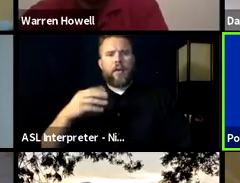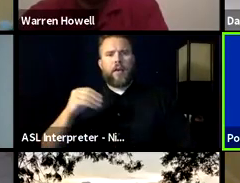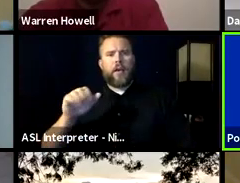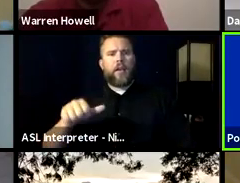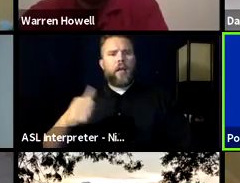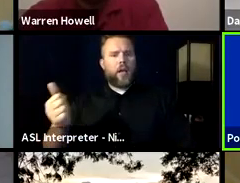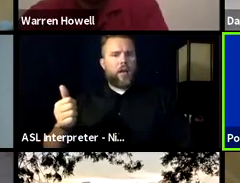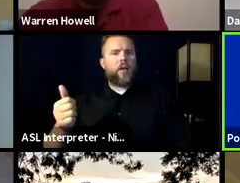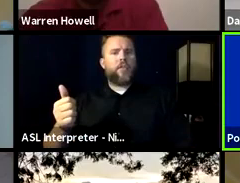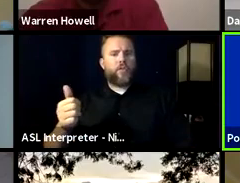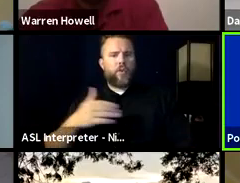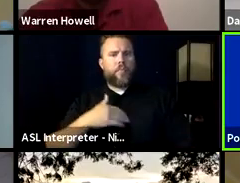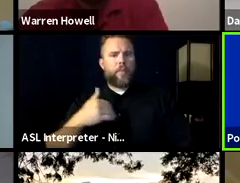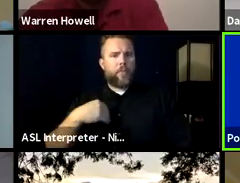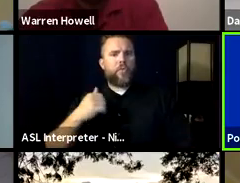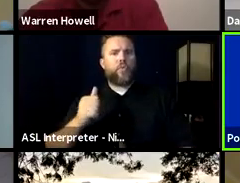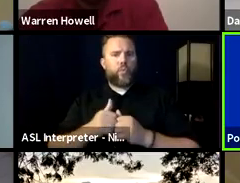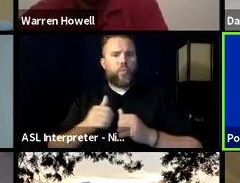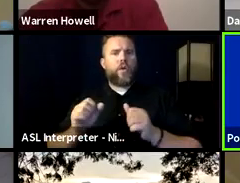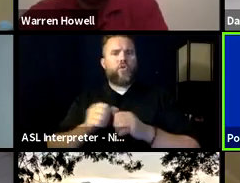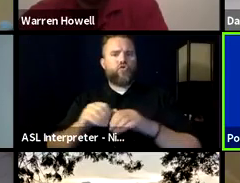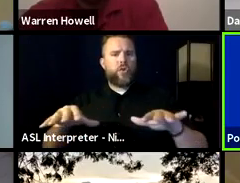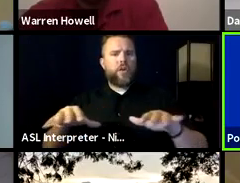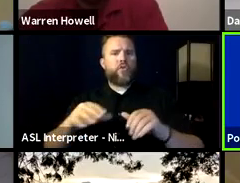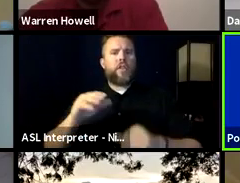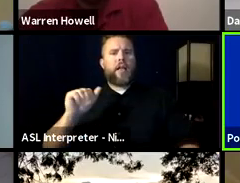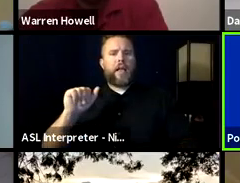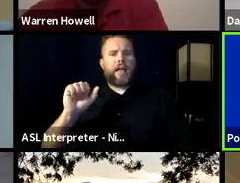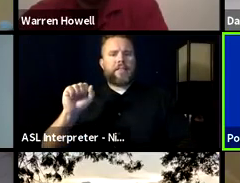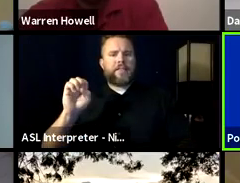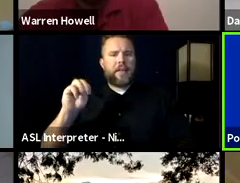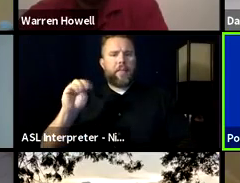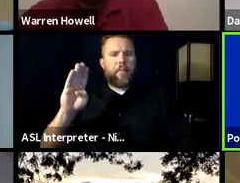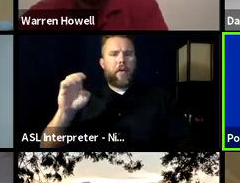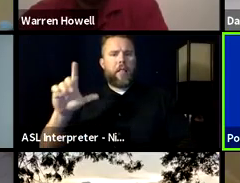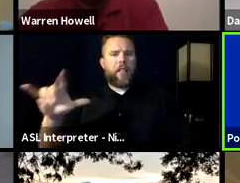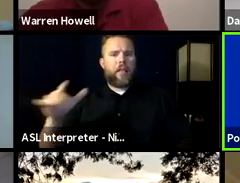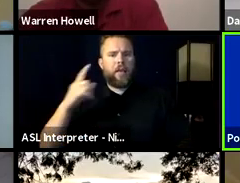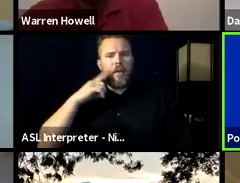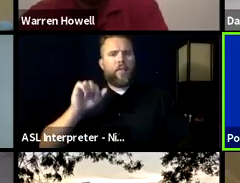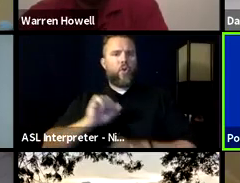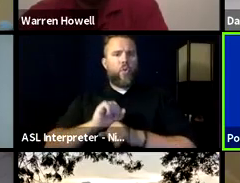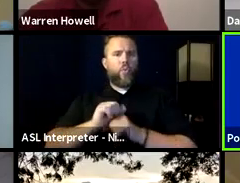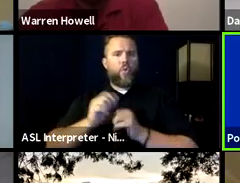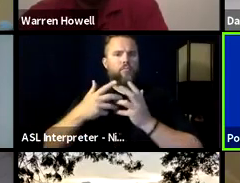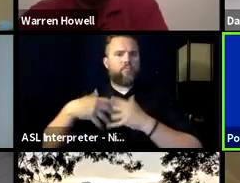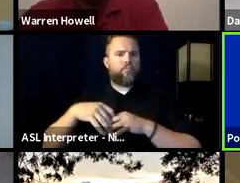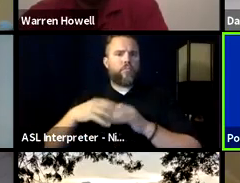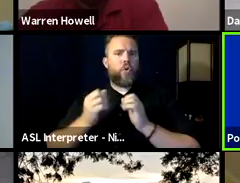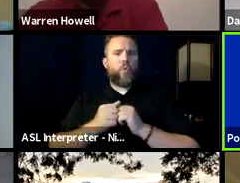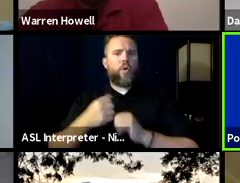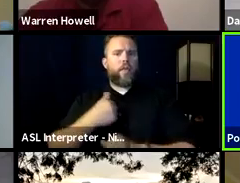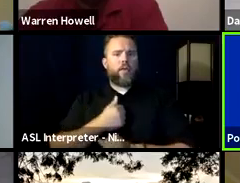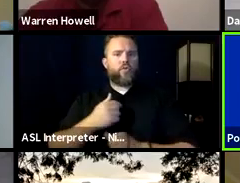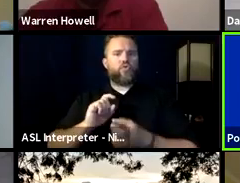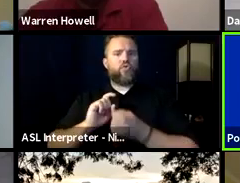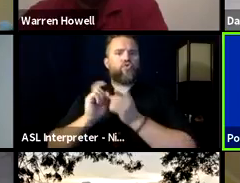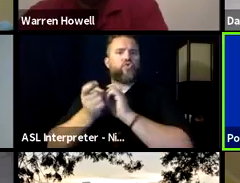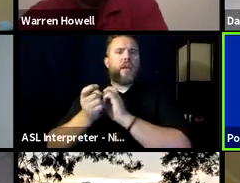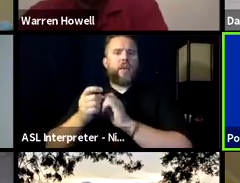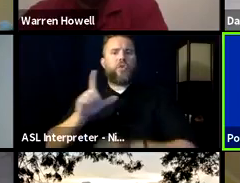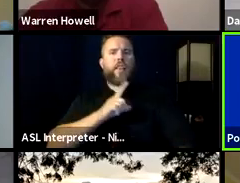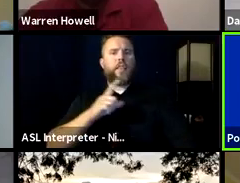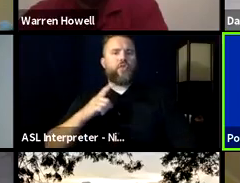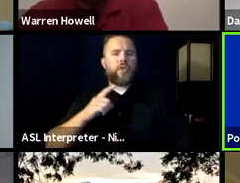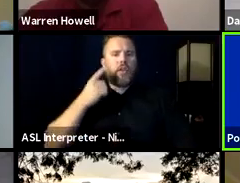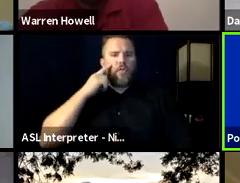General Assembly to see which ones are interested in working with us to get the legislation changed and work out the details of